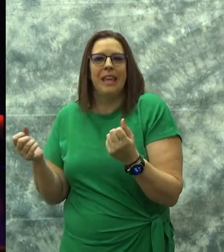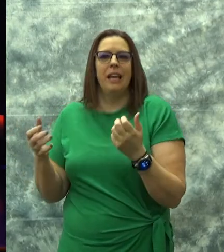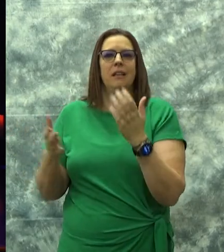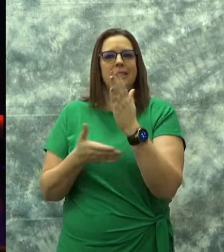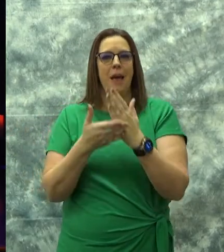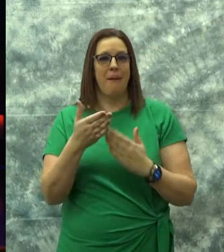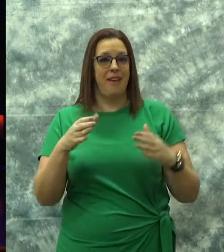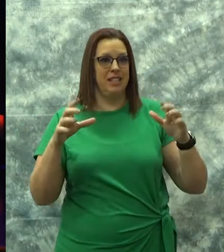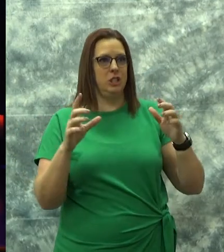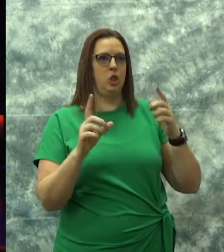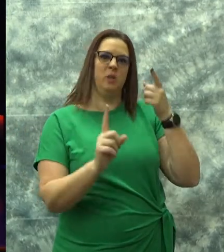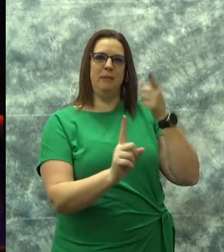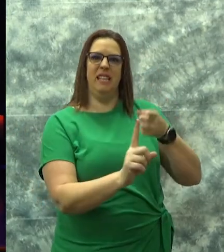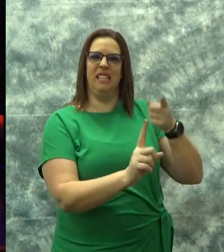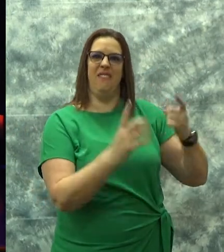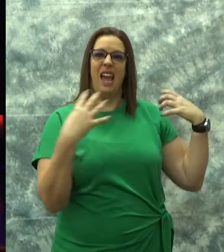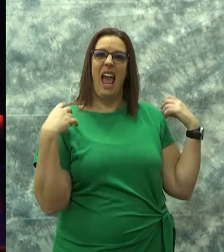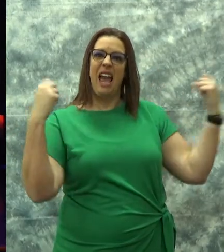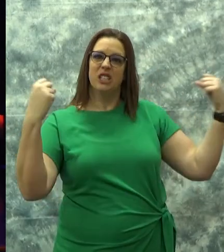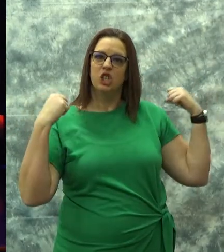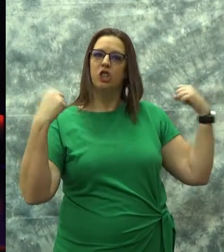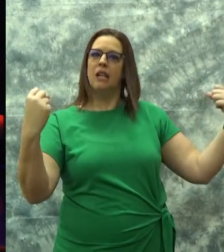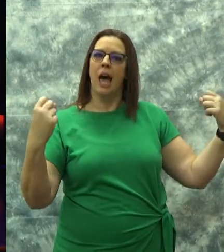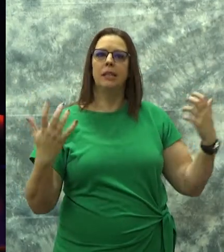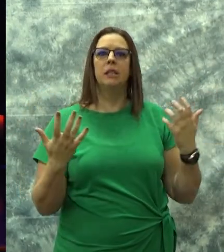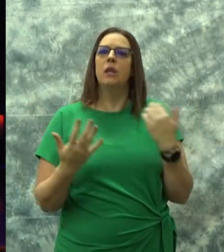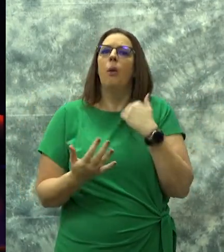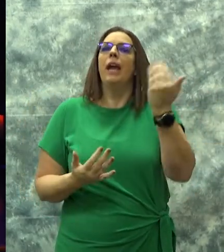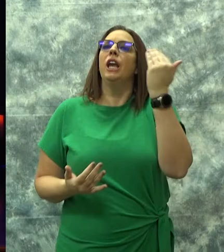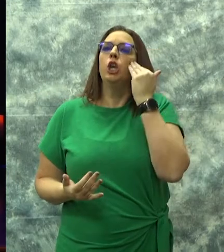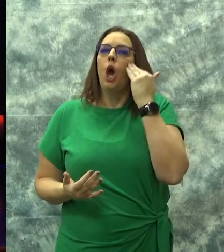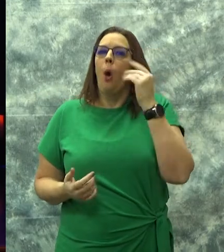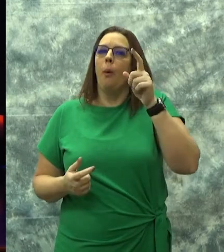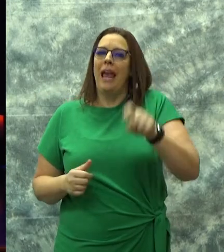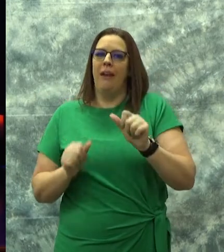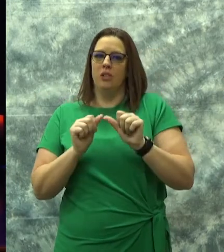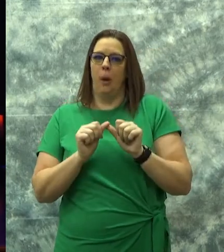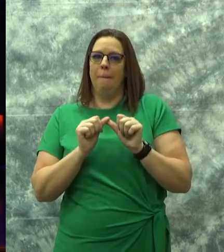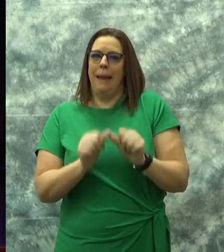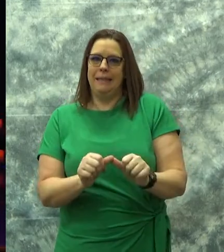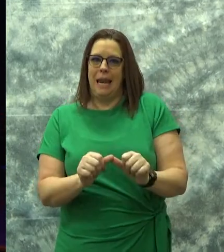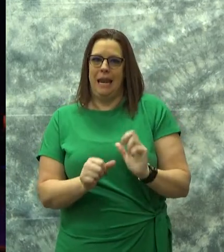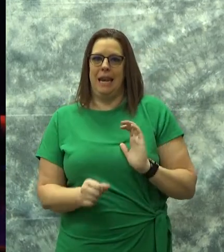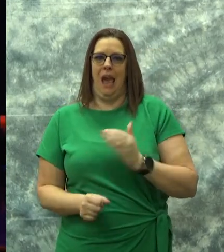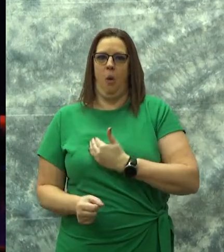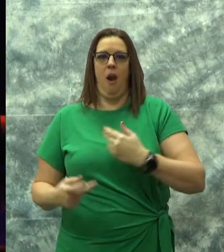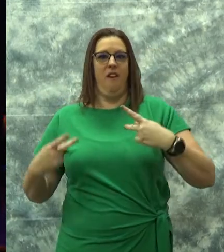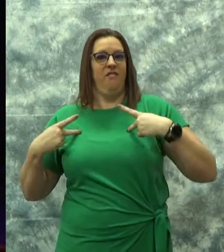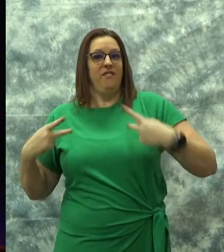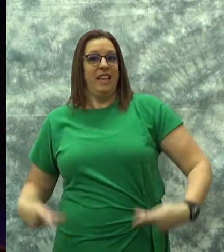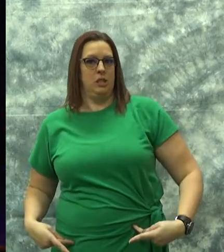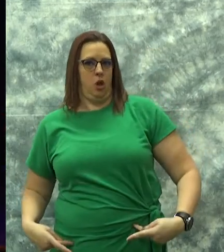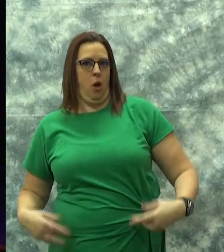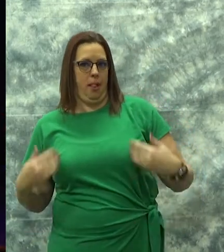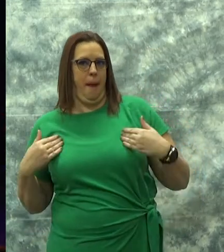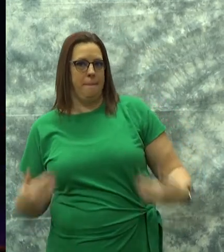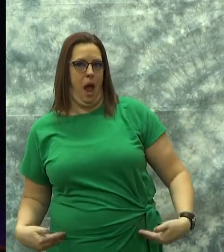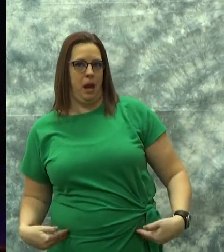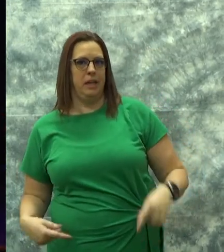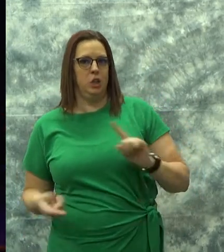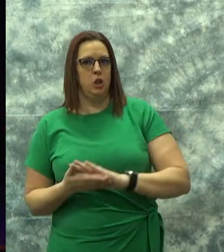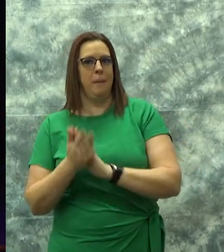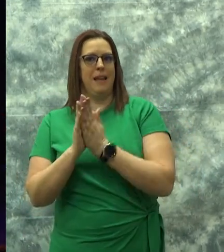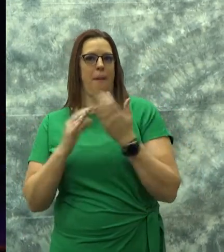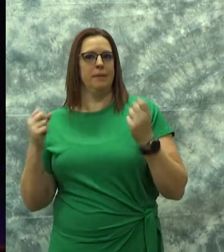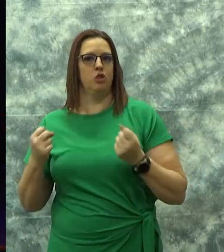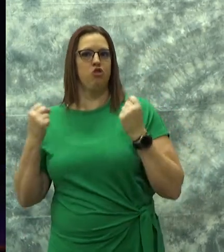of us move and do certain exercise to stay healthy and well. We know that we have to maintain our physical body in order for